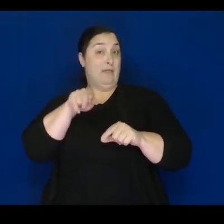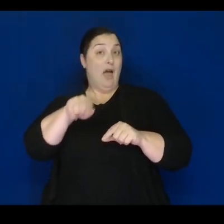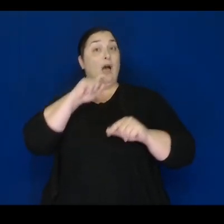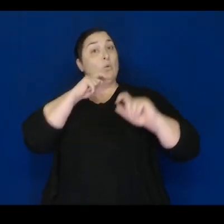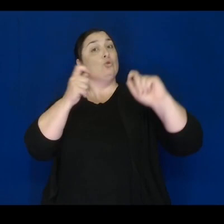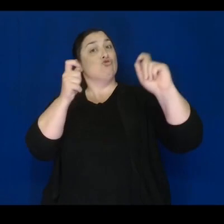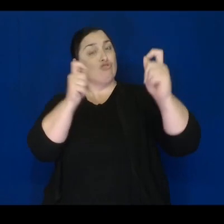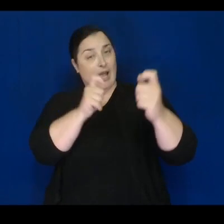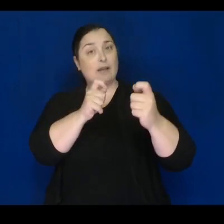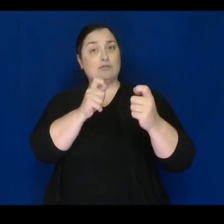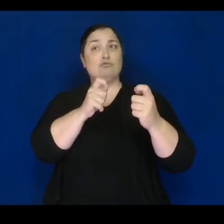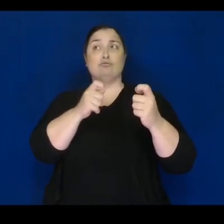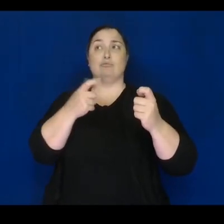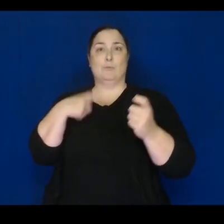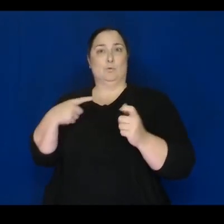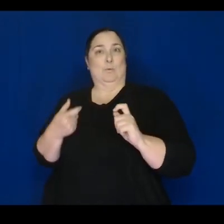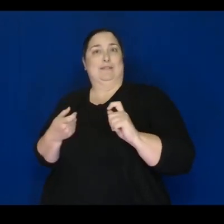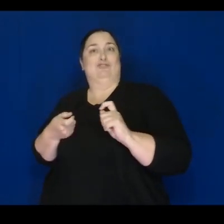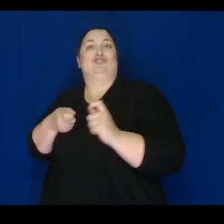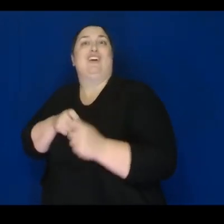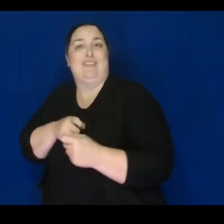well.